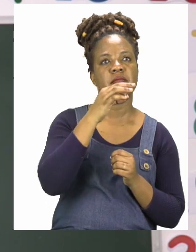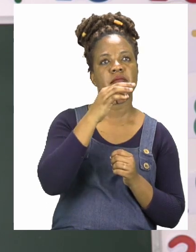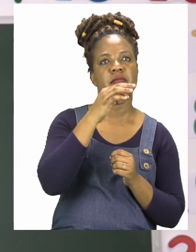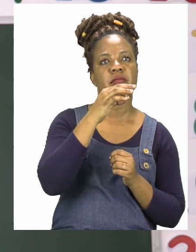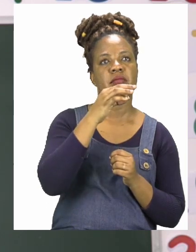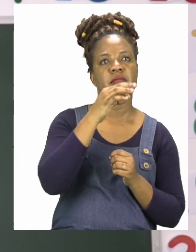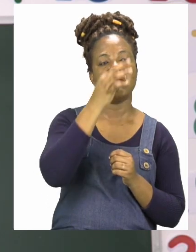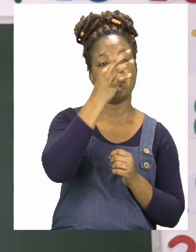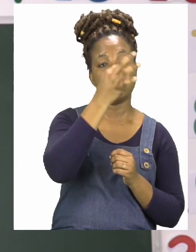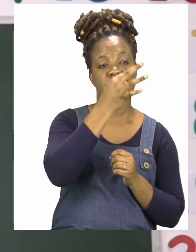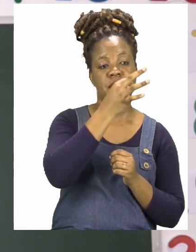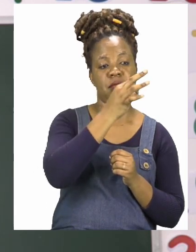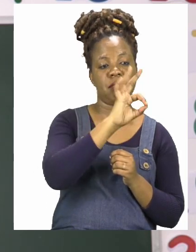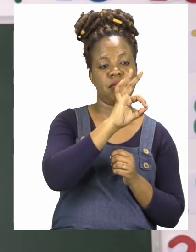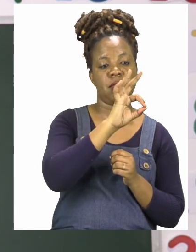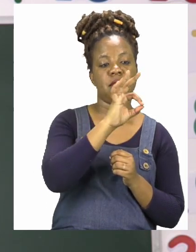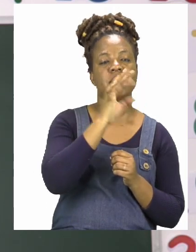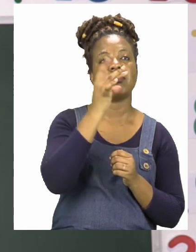89, 98,